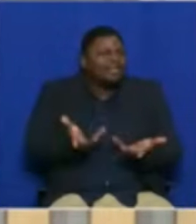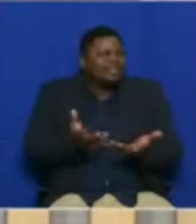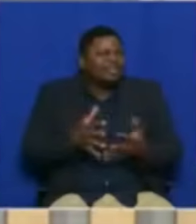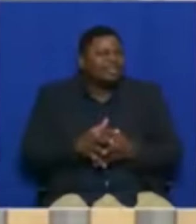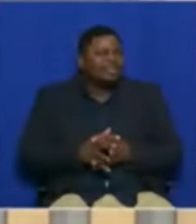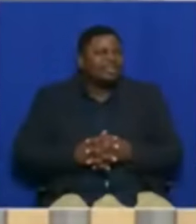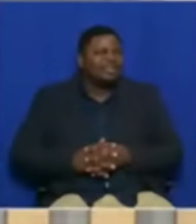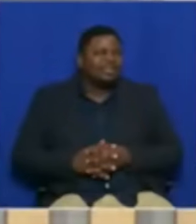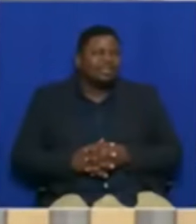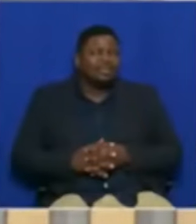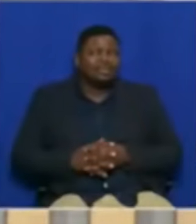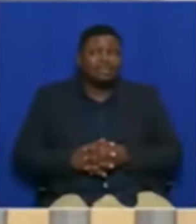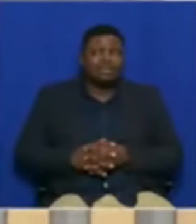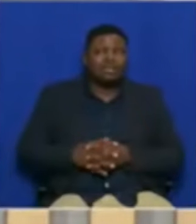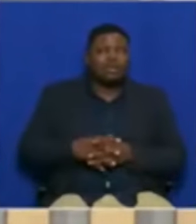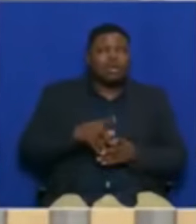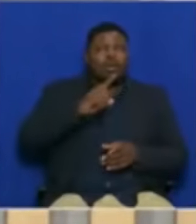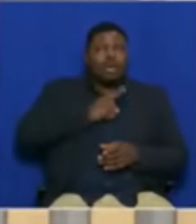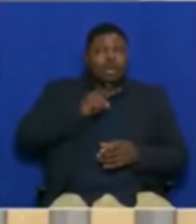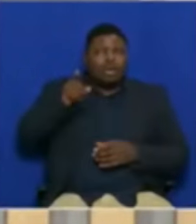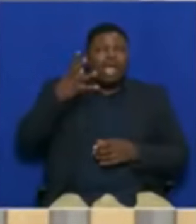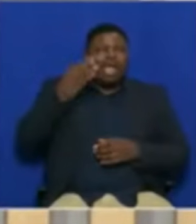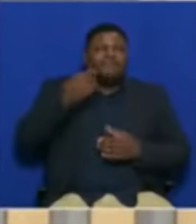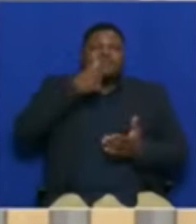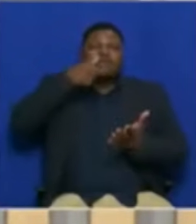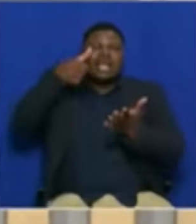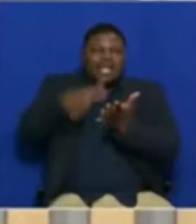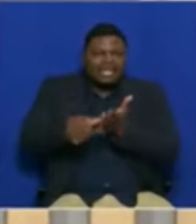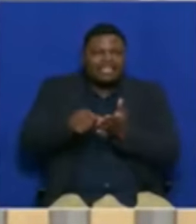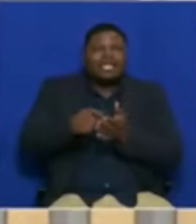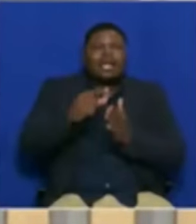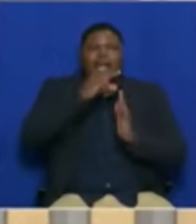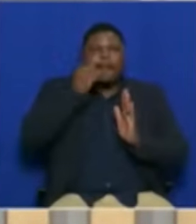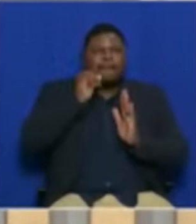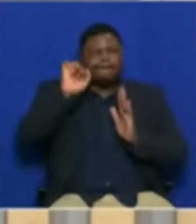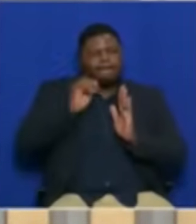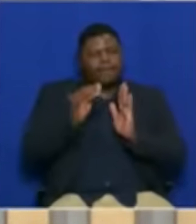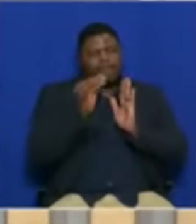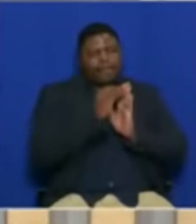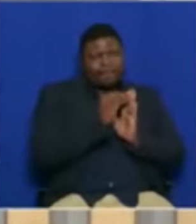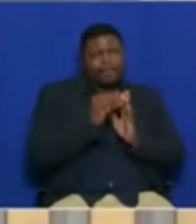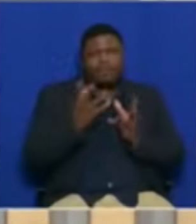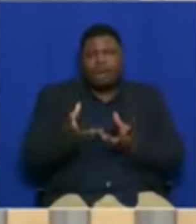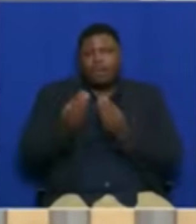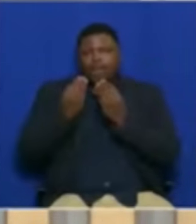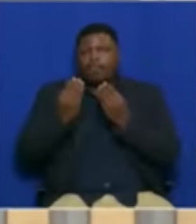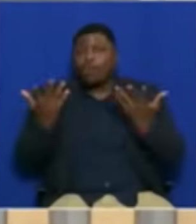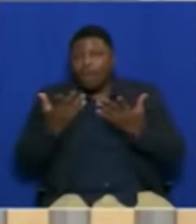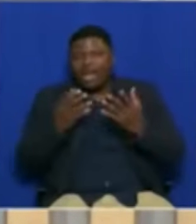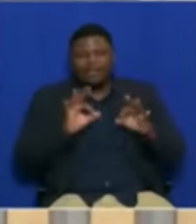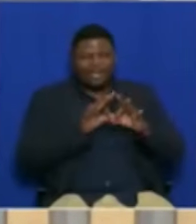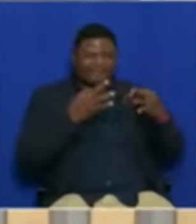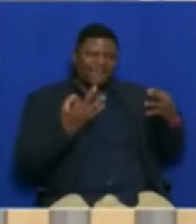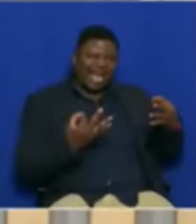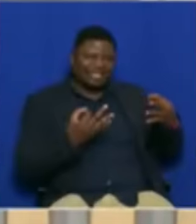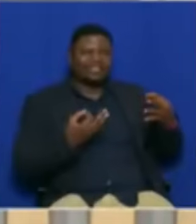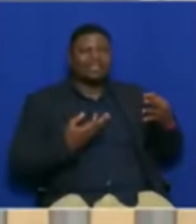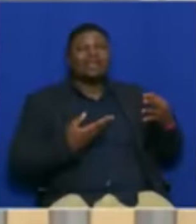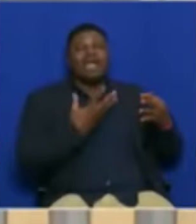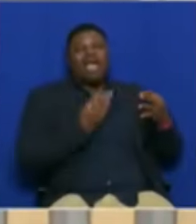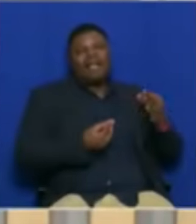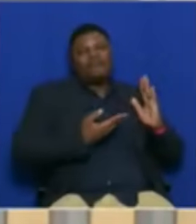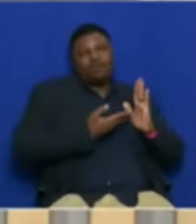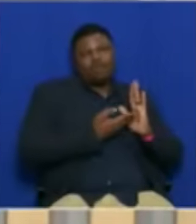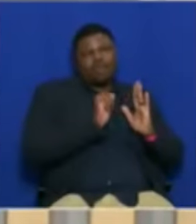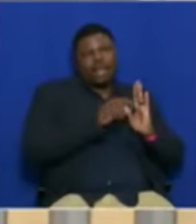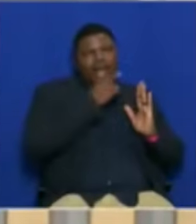it, that was found in one of the files. Okay. We needed confirmation of this letter because it had his